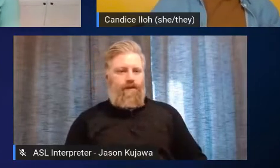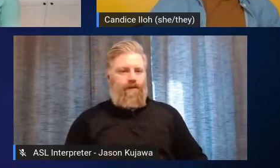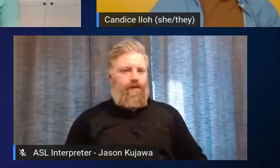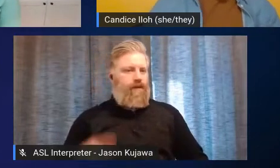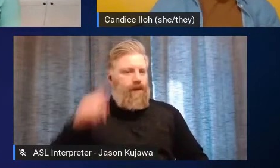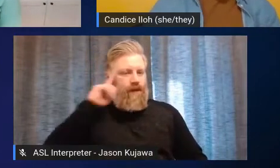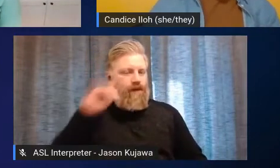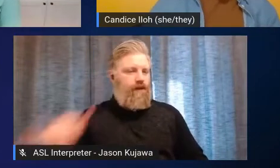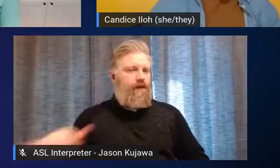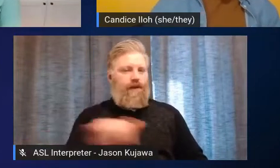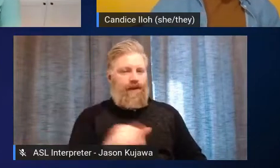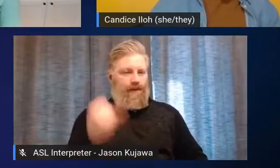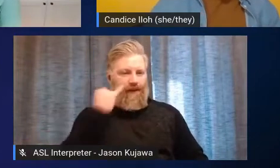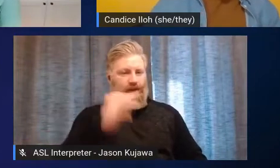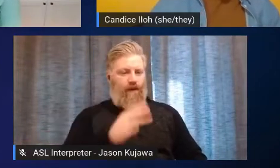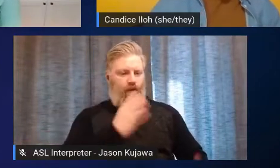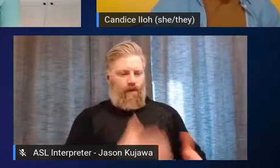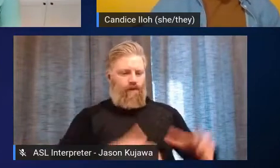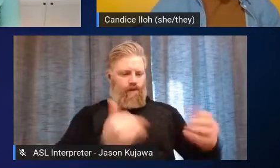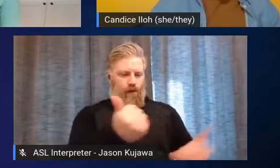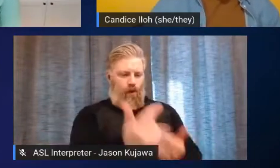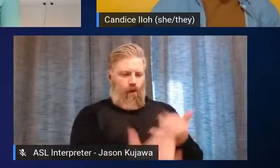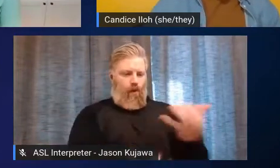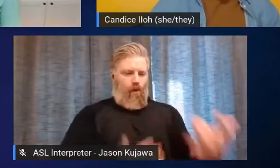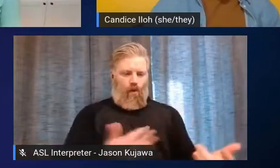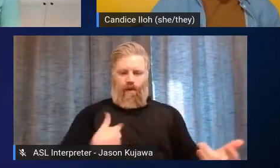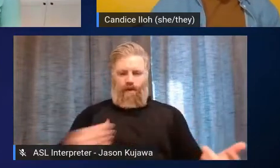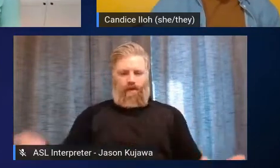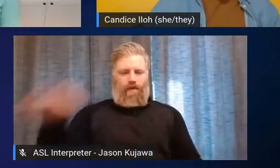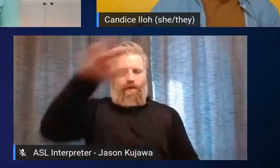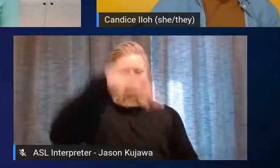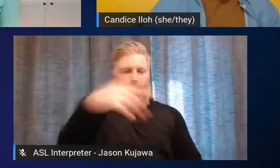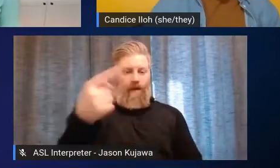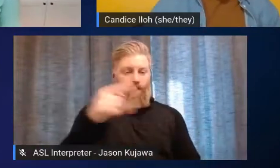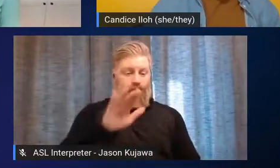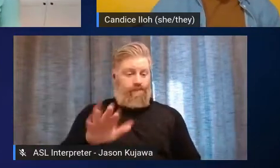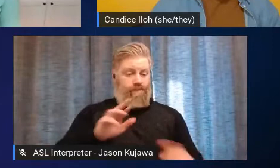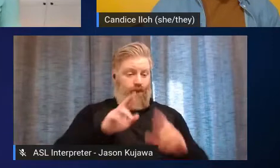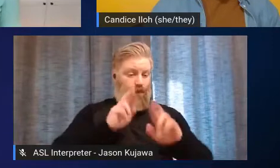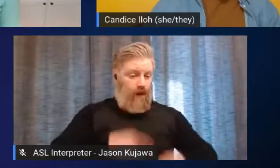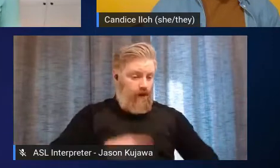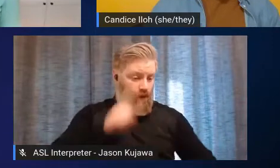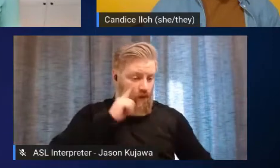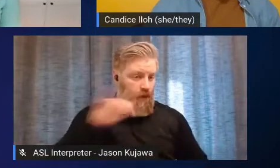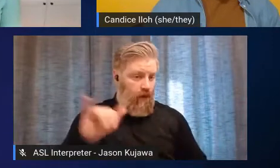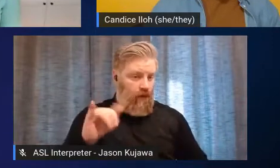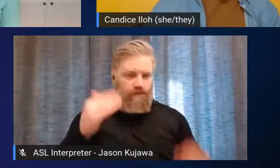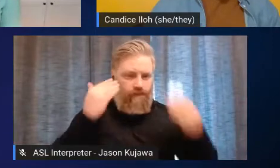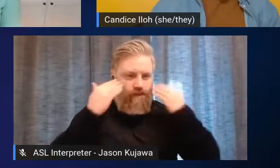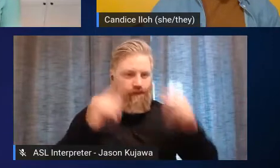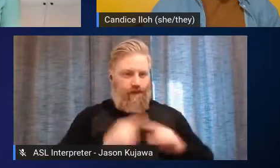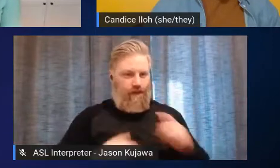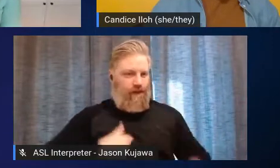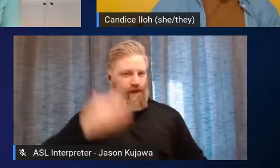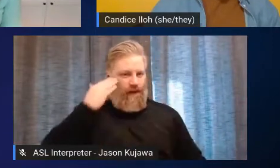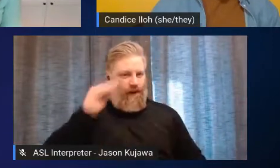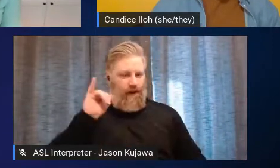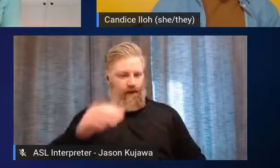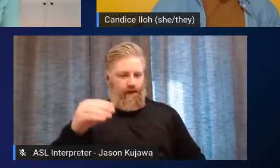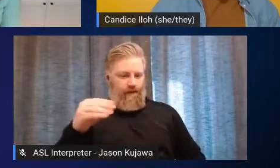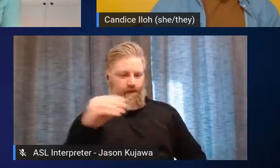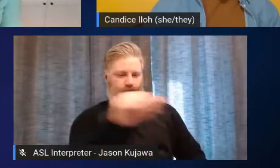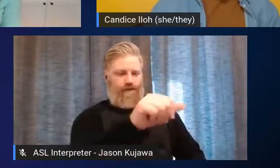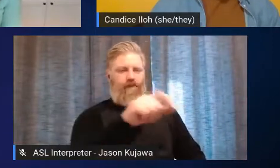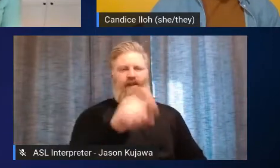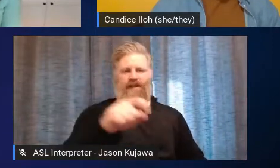the reaction it will have once it touches the water, right? But we know that the pot needs this season, right? And I'm going to put this season in the pot. And I